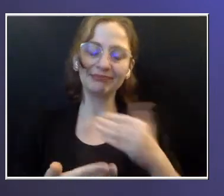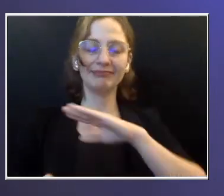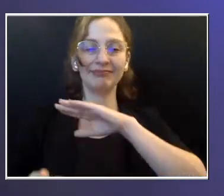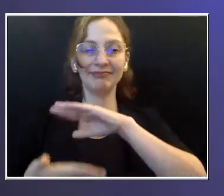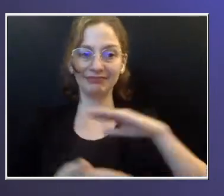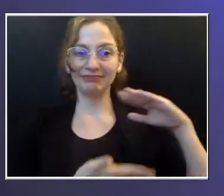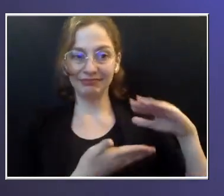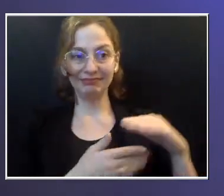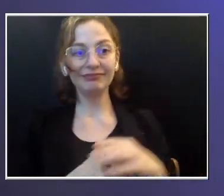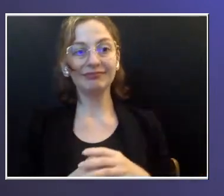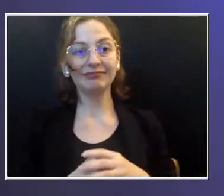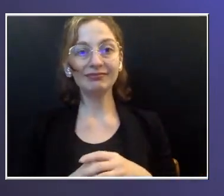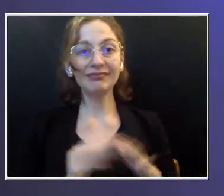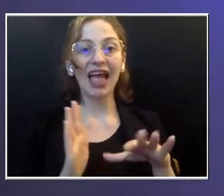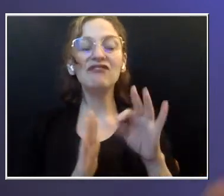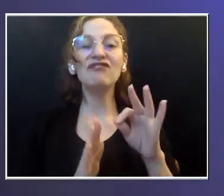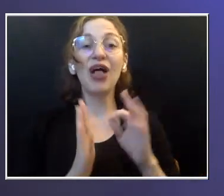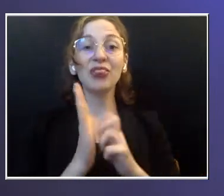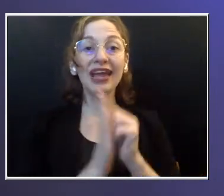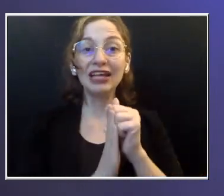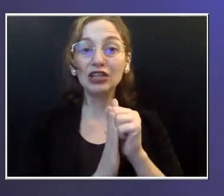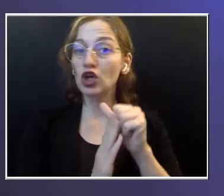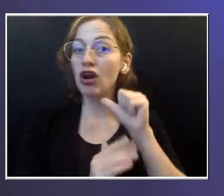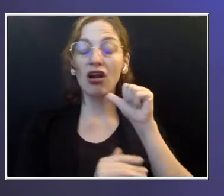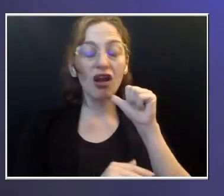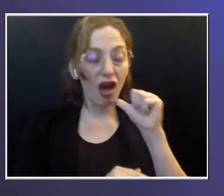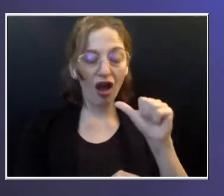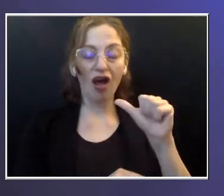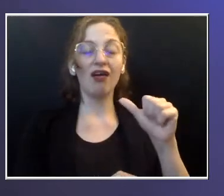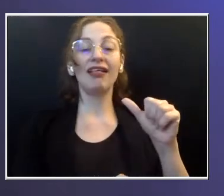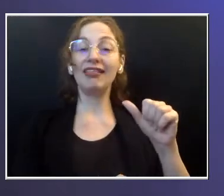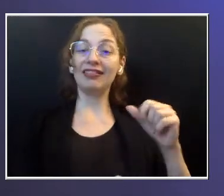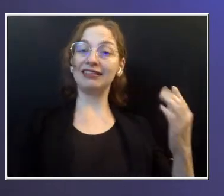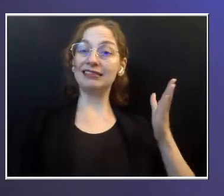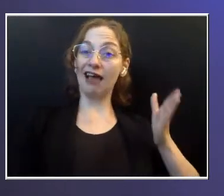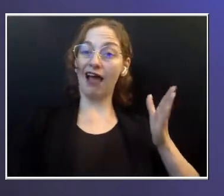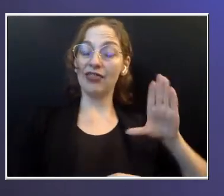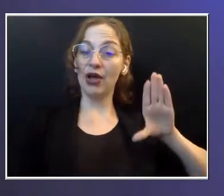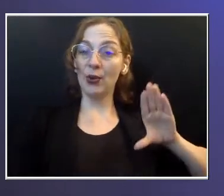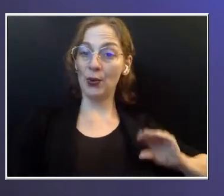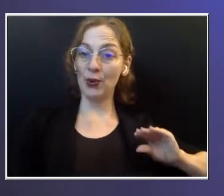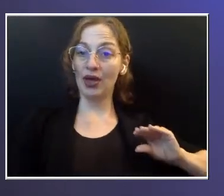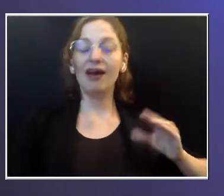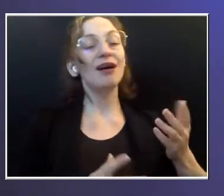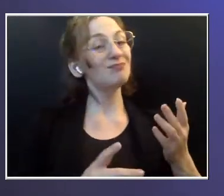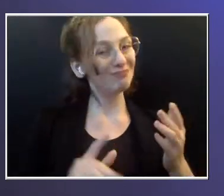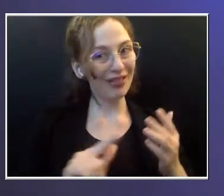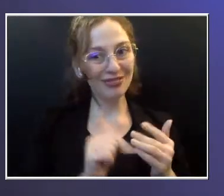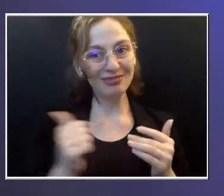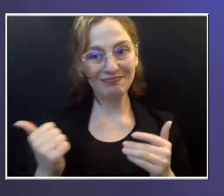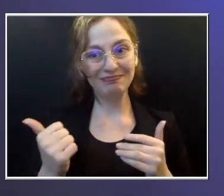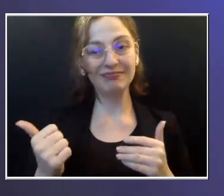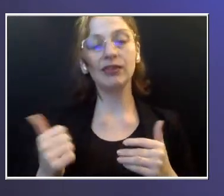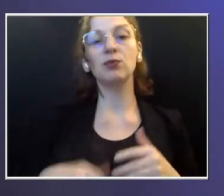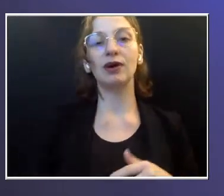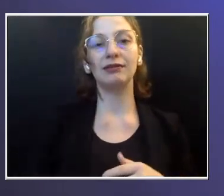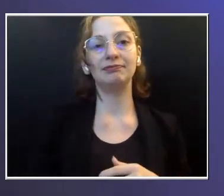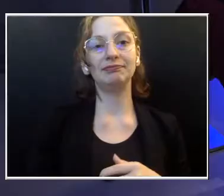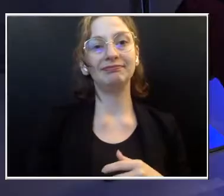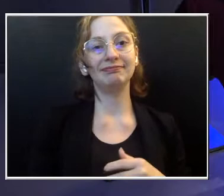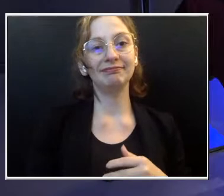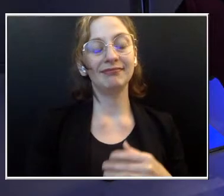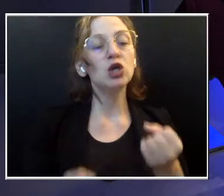was on the side that didn't deflate. So it had nothing to do with the implant that I got cancer, but that's how I found that I had cancer.